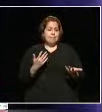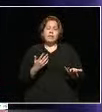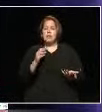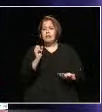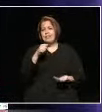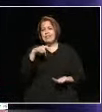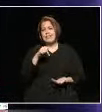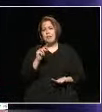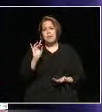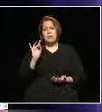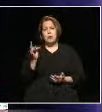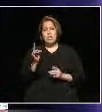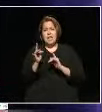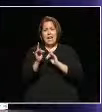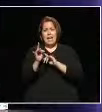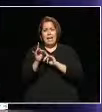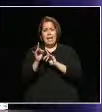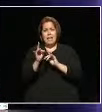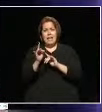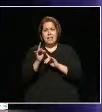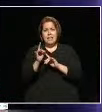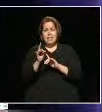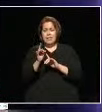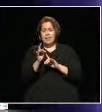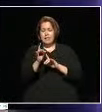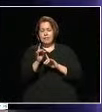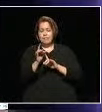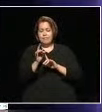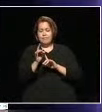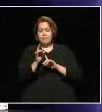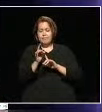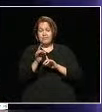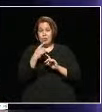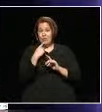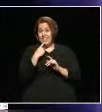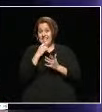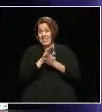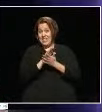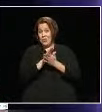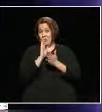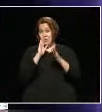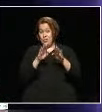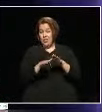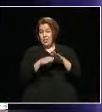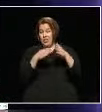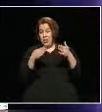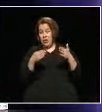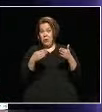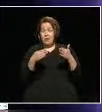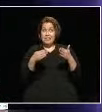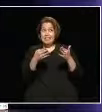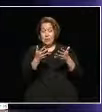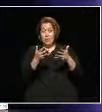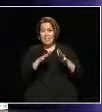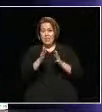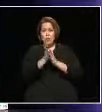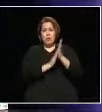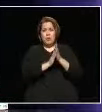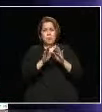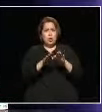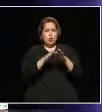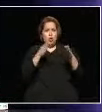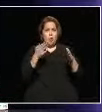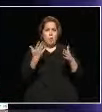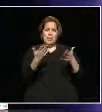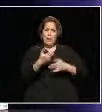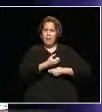September the 8th, we stay open at September the 8th, the school starts, so we didn't want those parks open that might lead